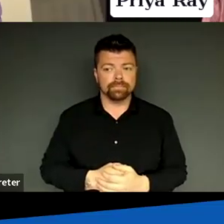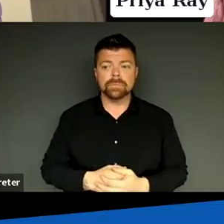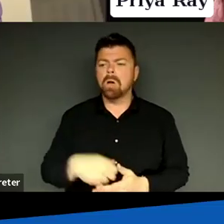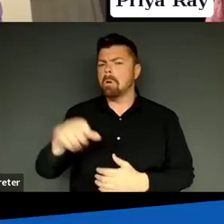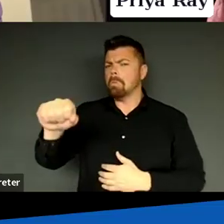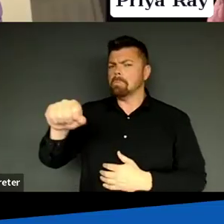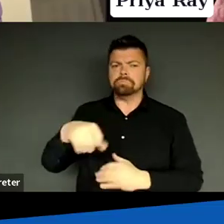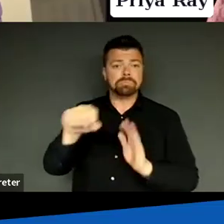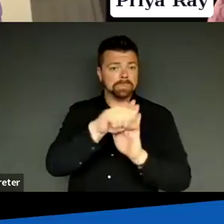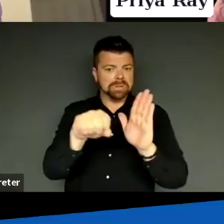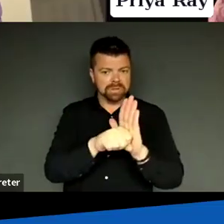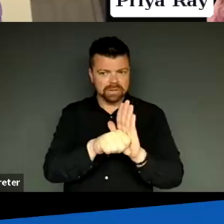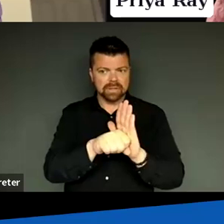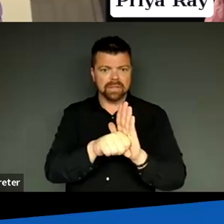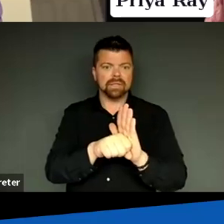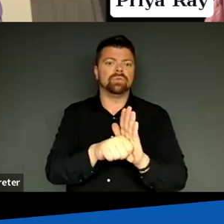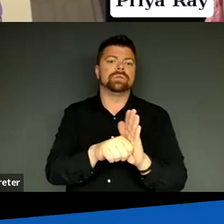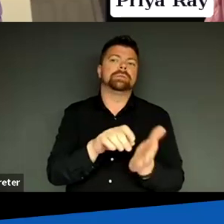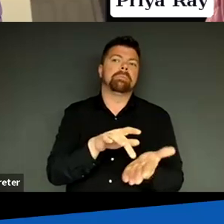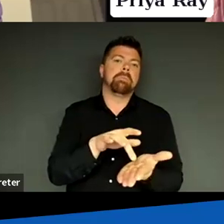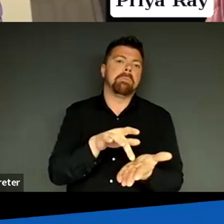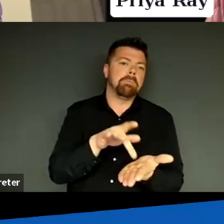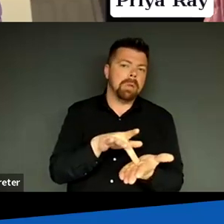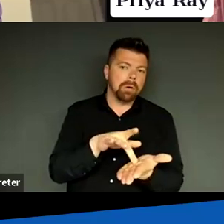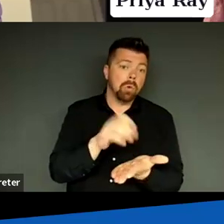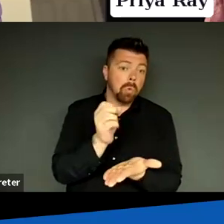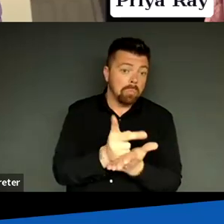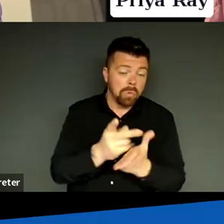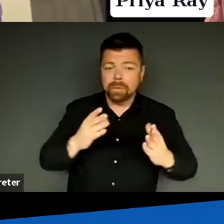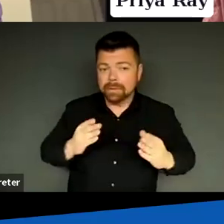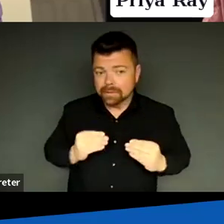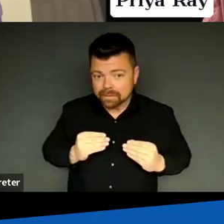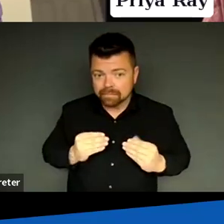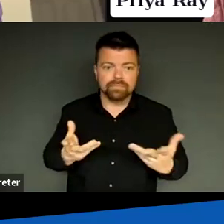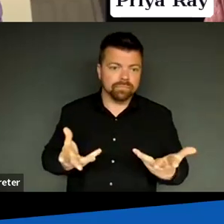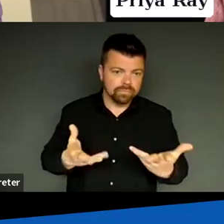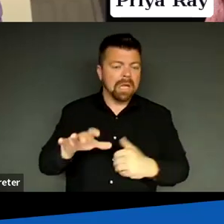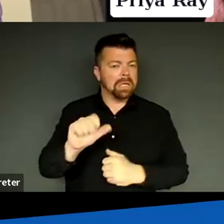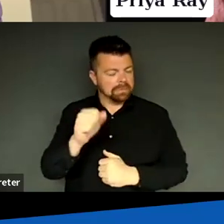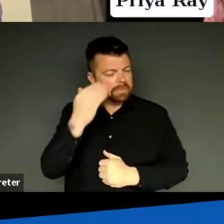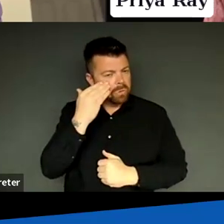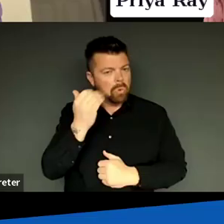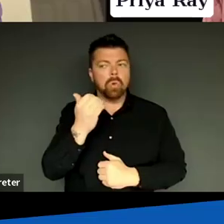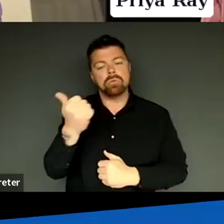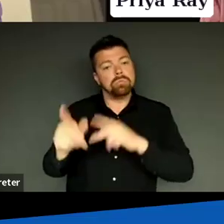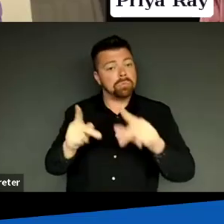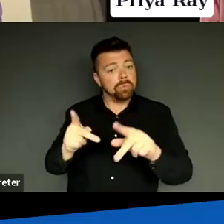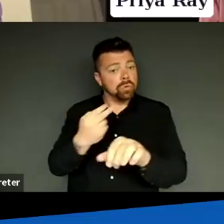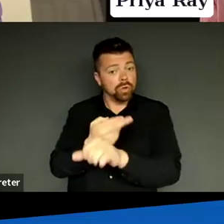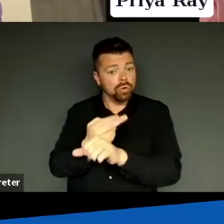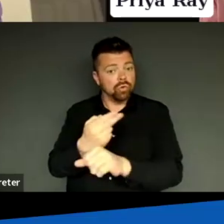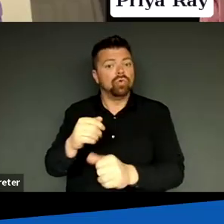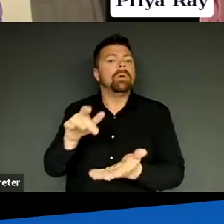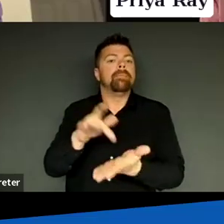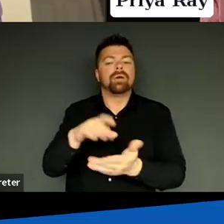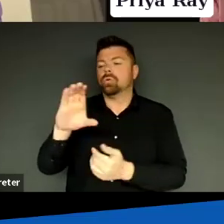Yeah, in states where it's medically accepted, I've met Right. a lot of people that have used medical